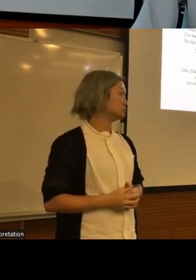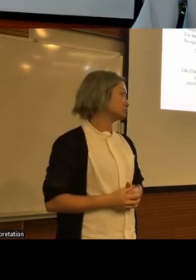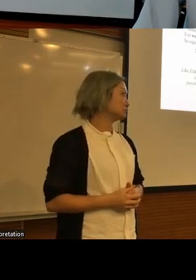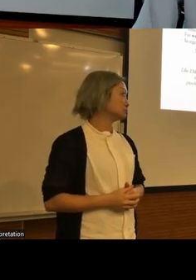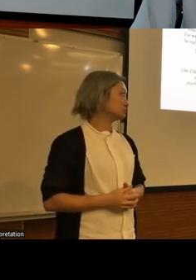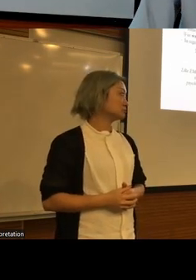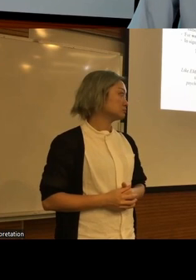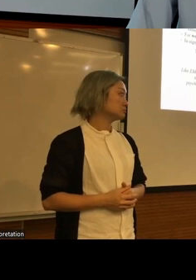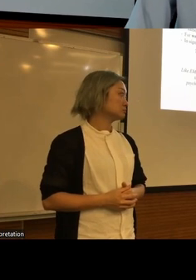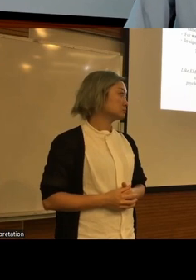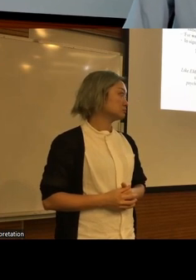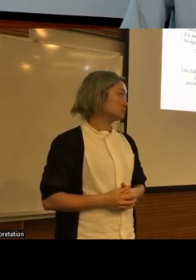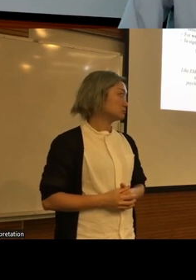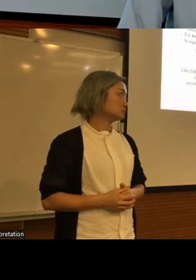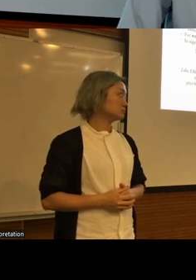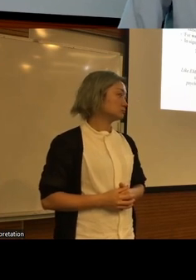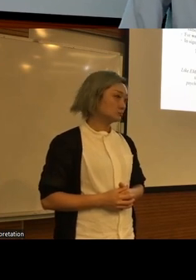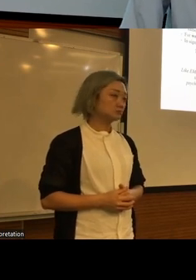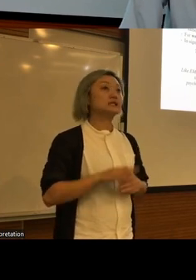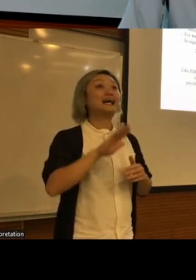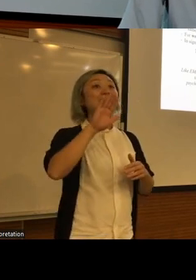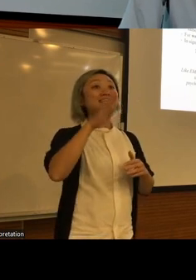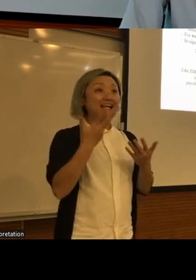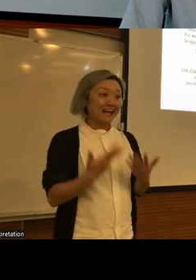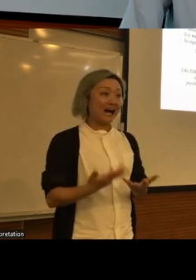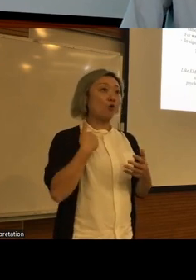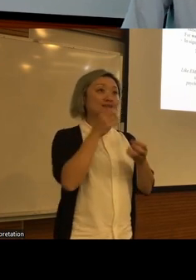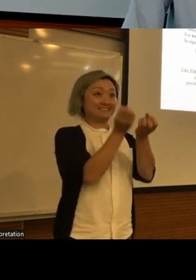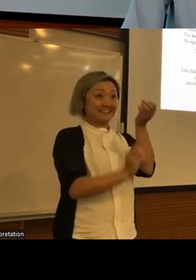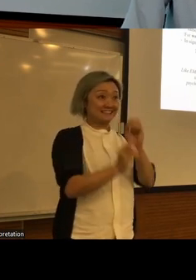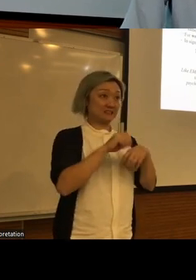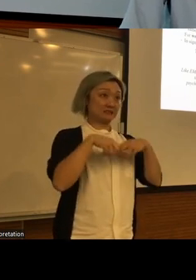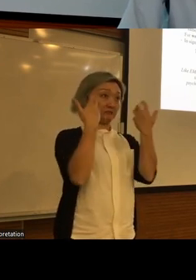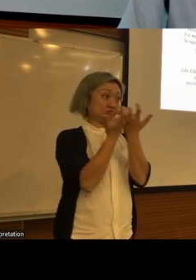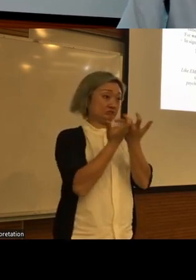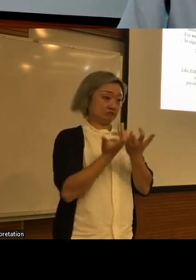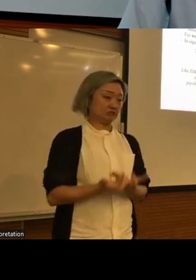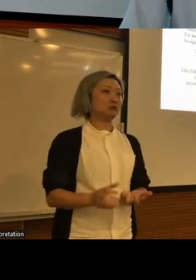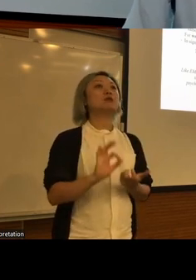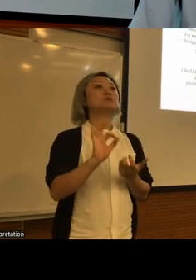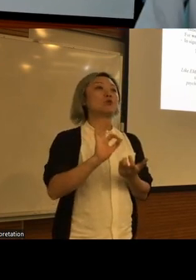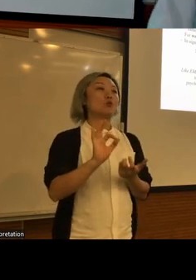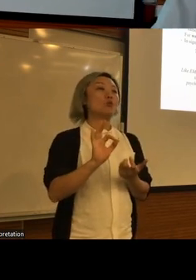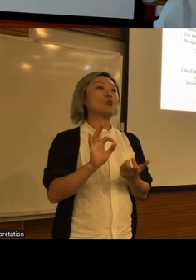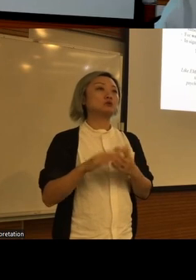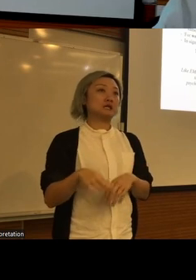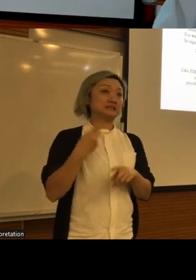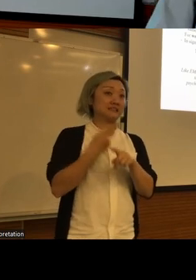But I cannot make any quantitative claims. I don't know how to measure whether it's fast or